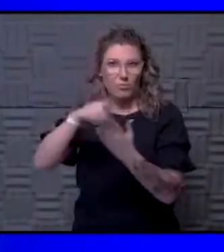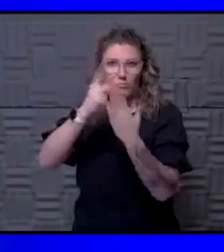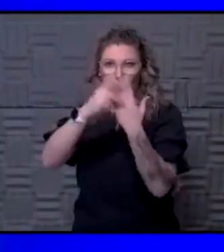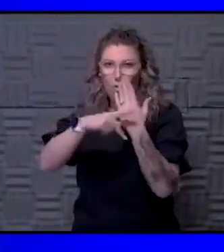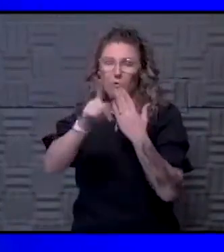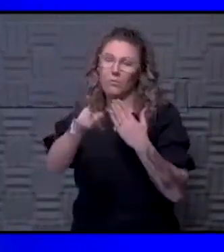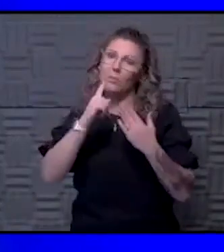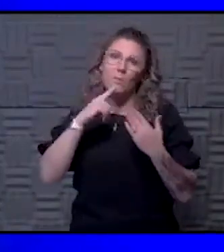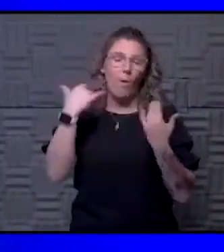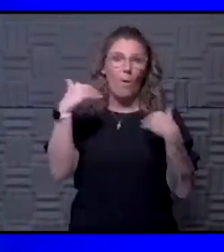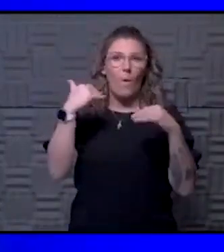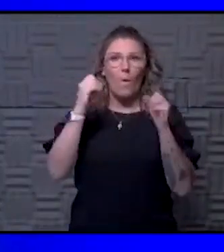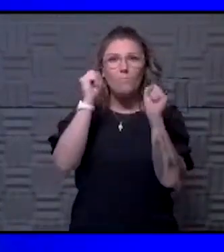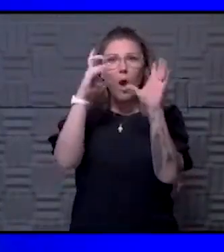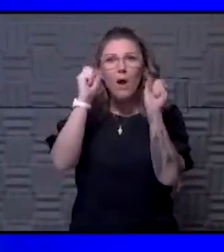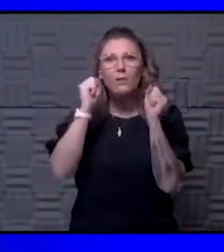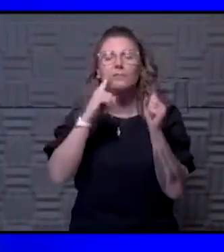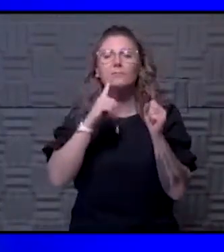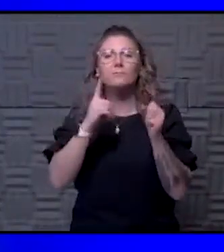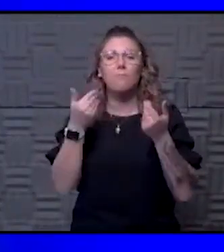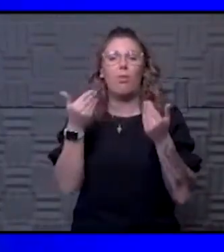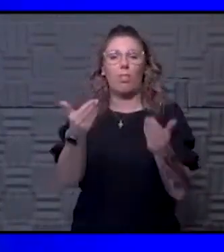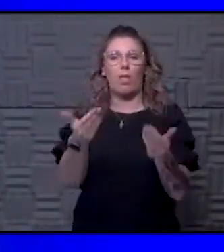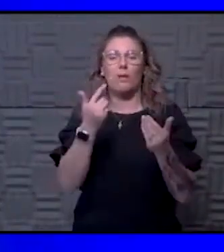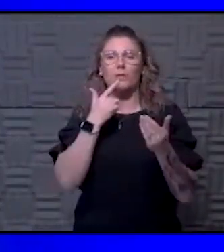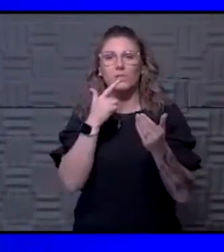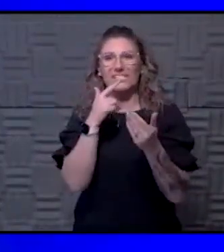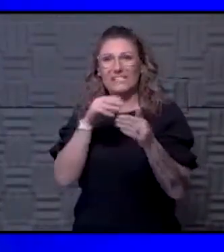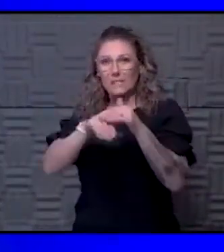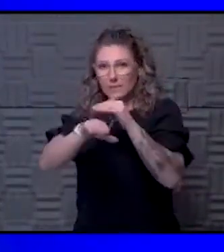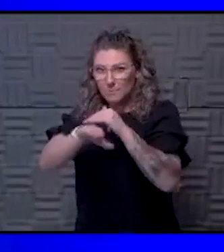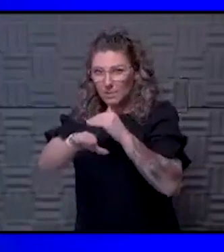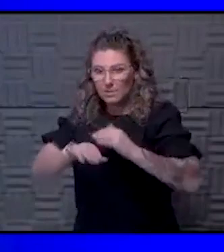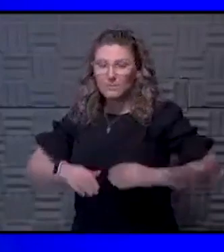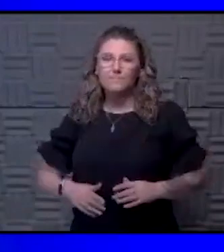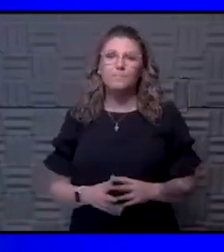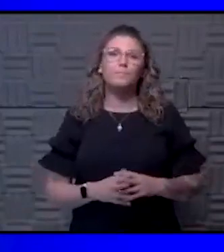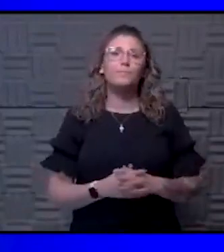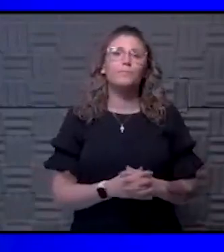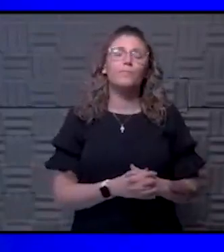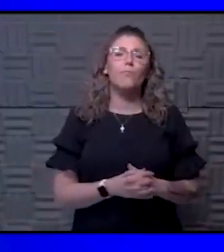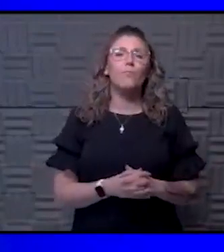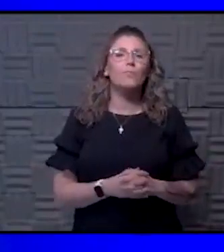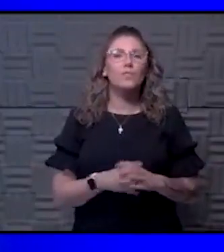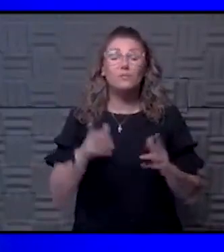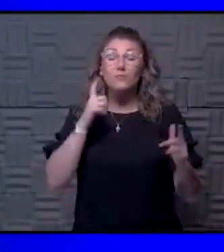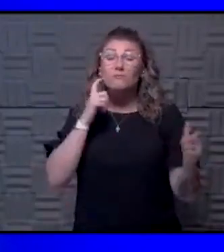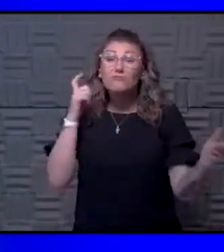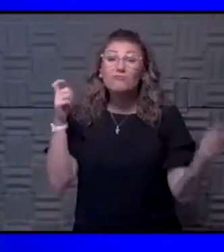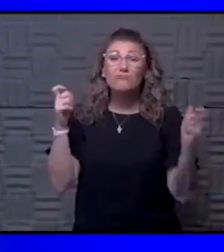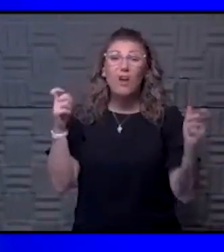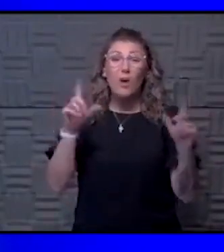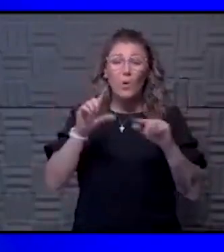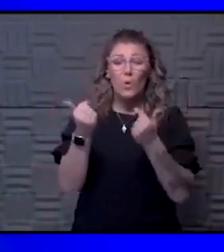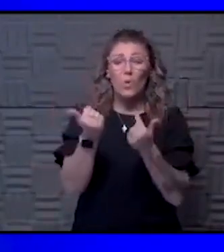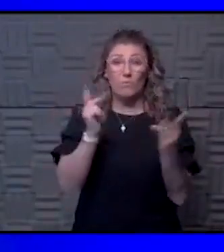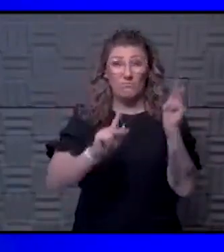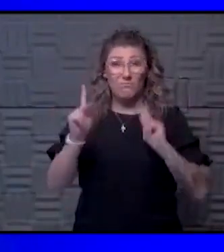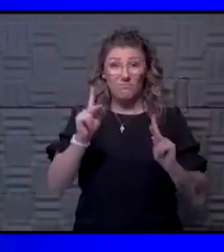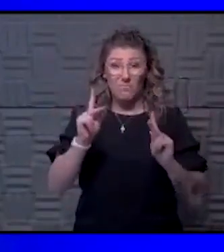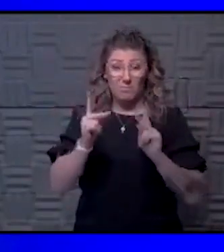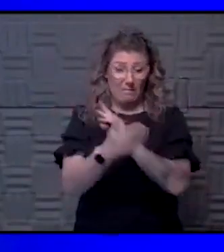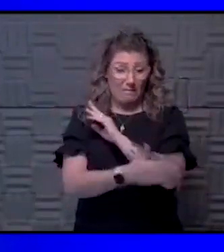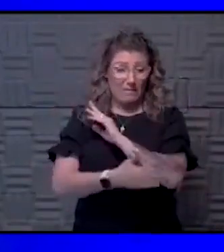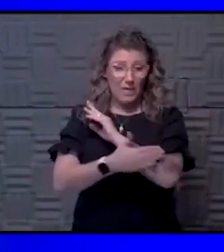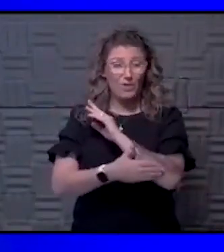awesome. Allows us to get back to really work on access. So, a large proportion of the population of the country